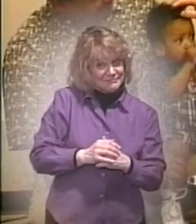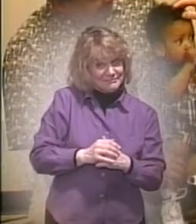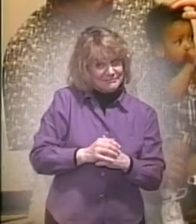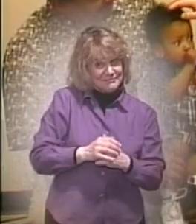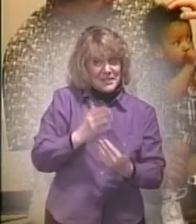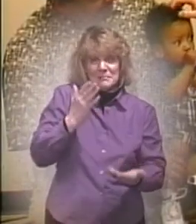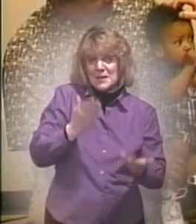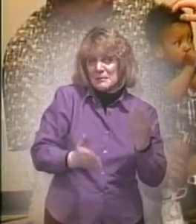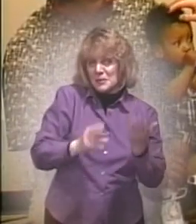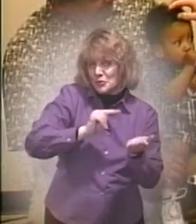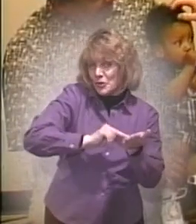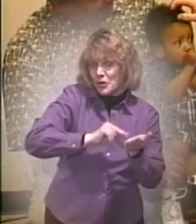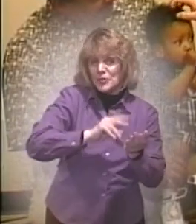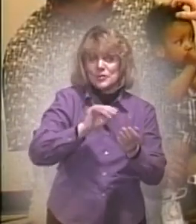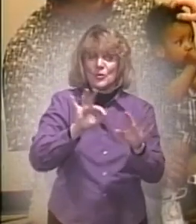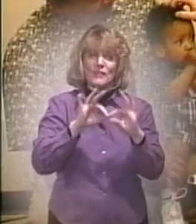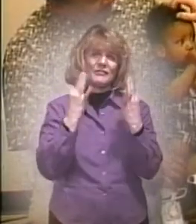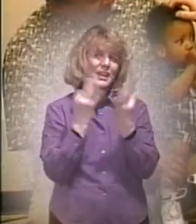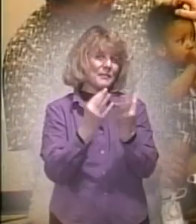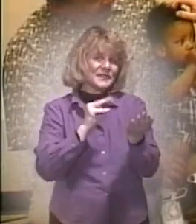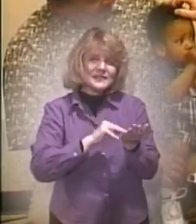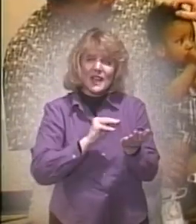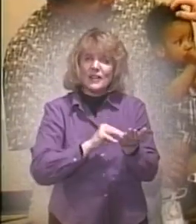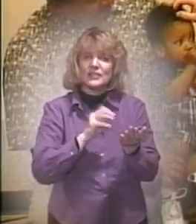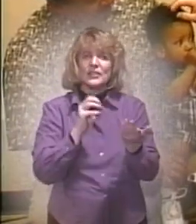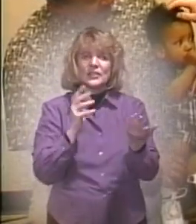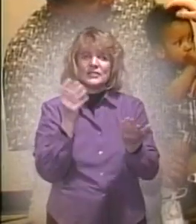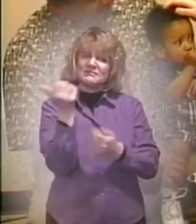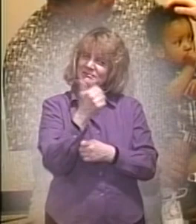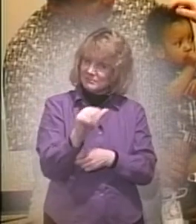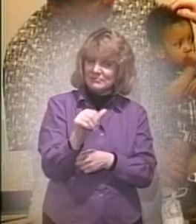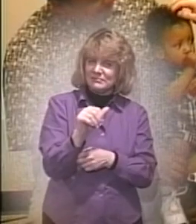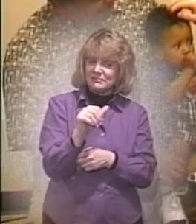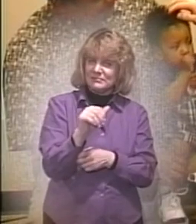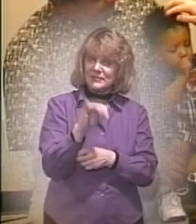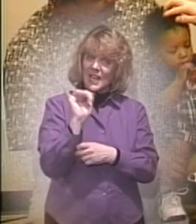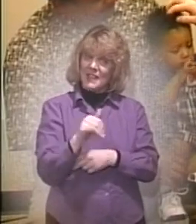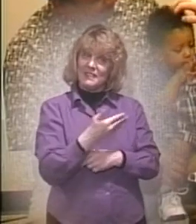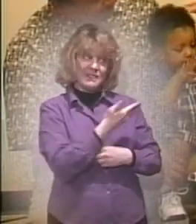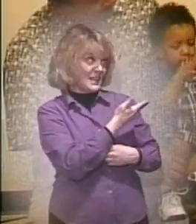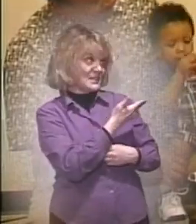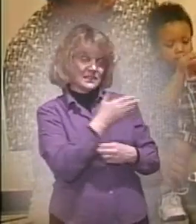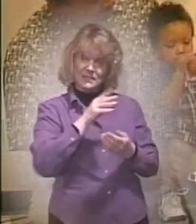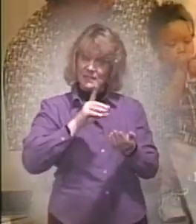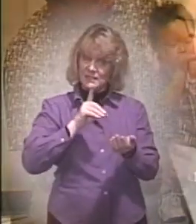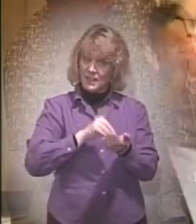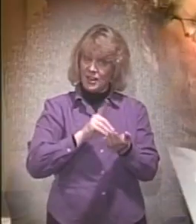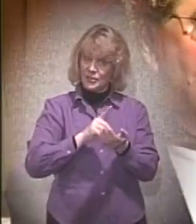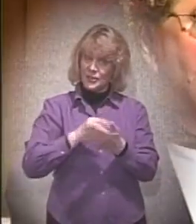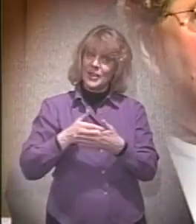nurse practitioner, family doctor, or a pediatrician, like Dr. Mark Greenstein.